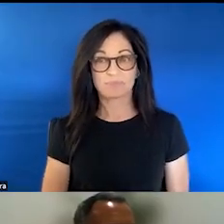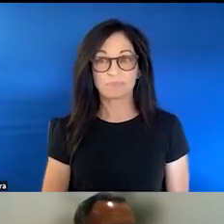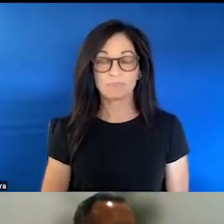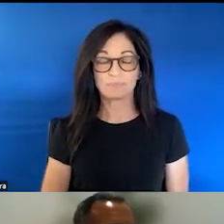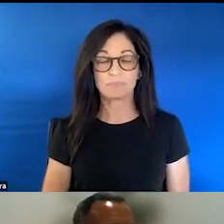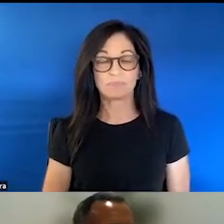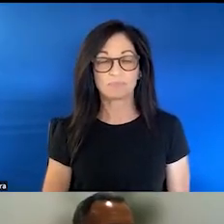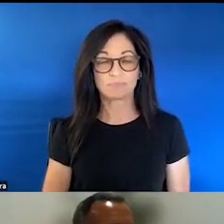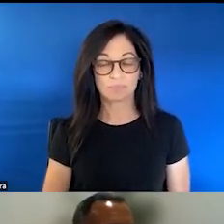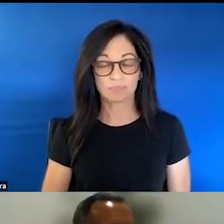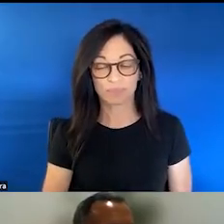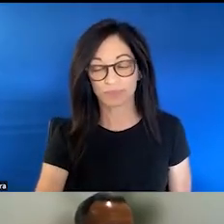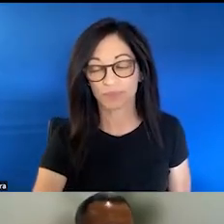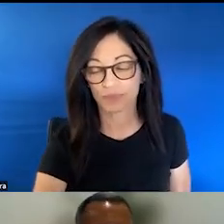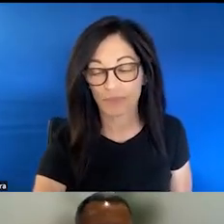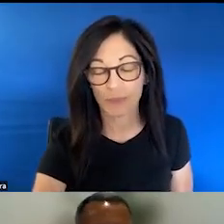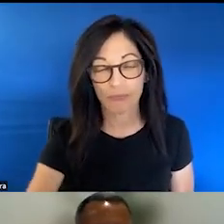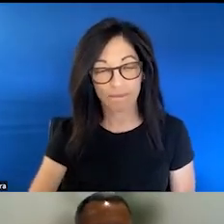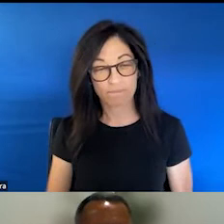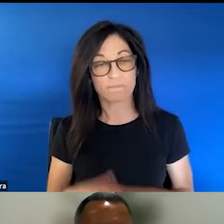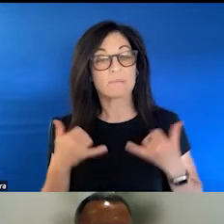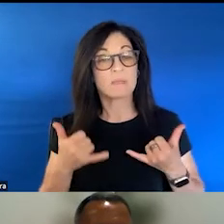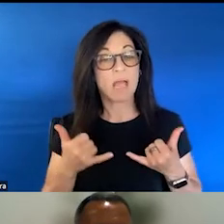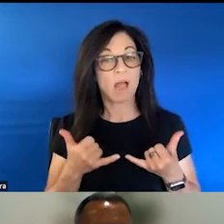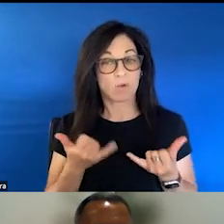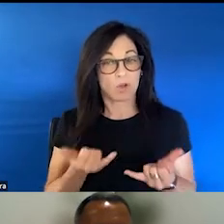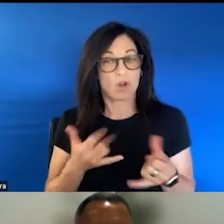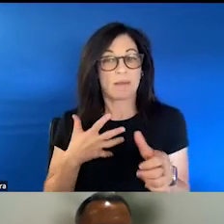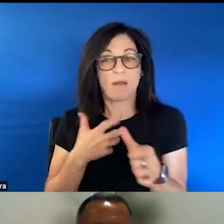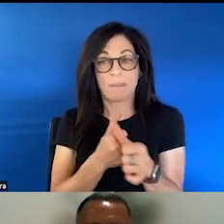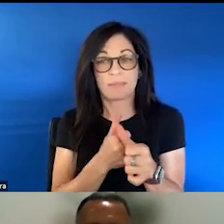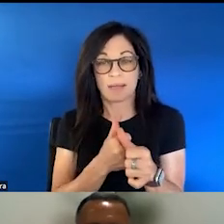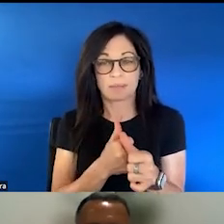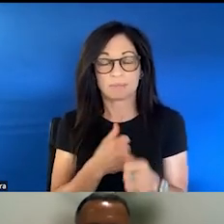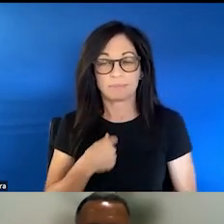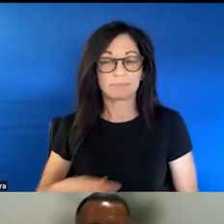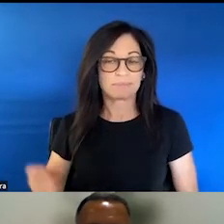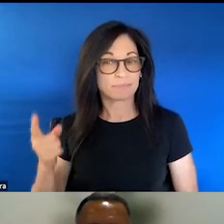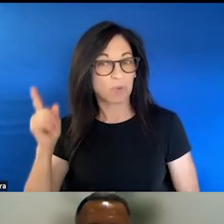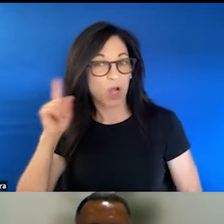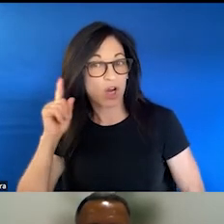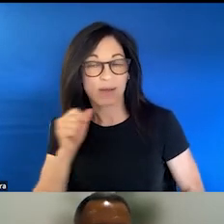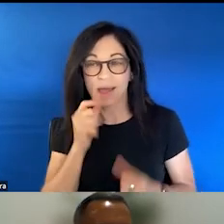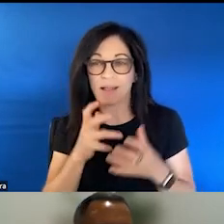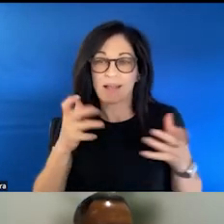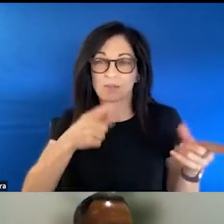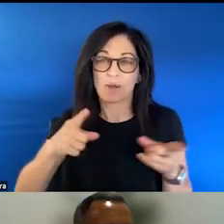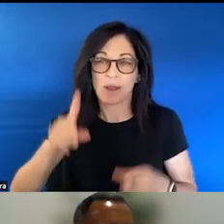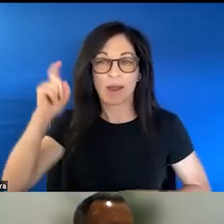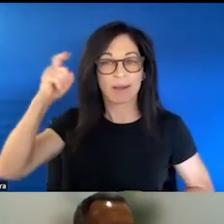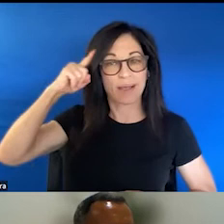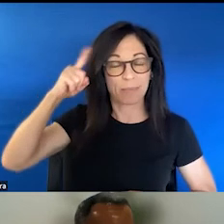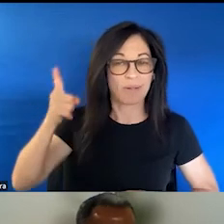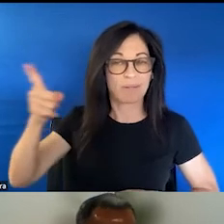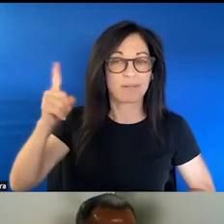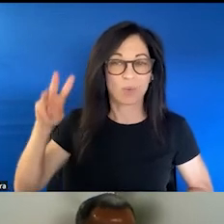And as far as the current updates, we've been informed that not a lot is going on in the Hill, so a request has been made that we